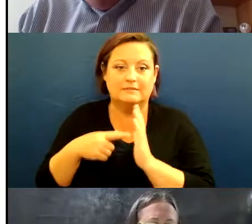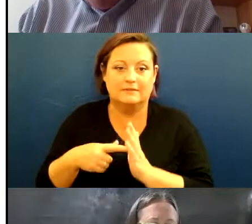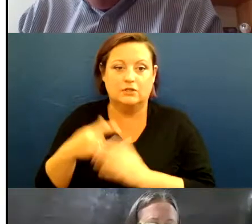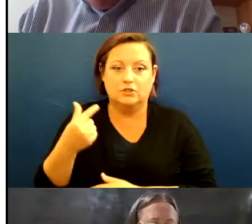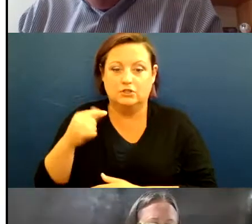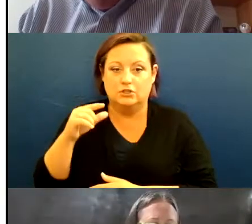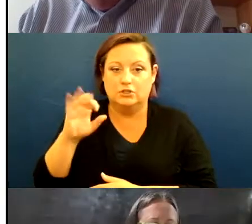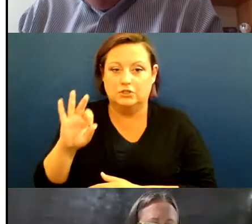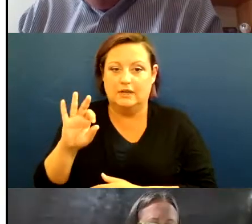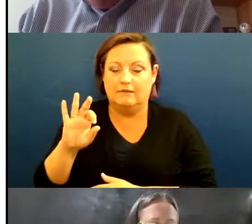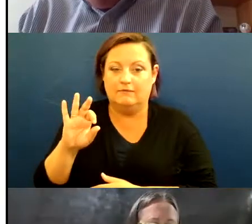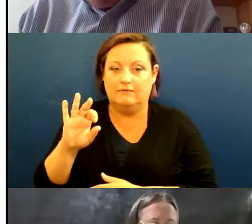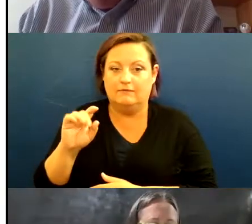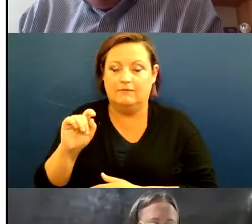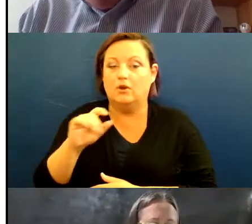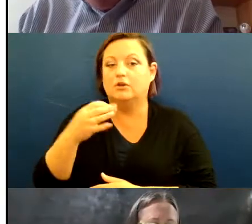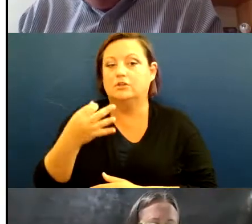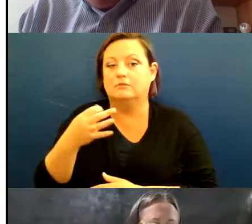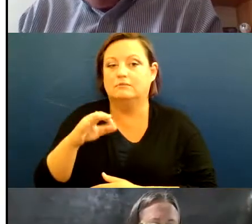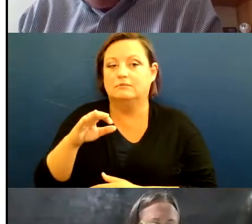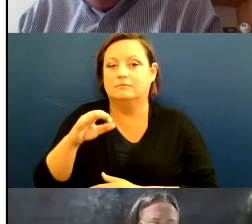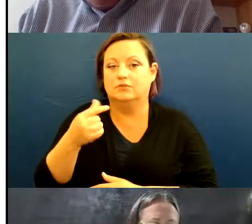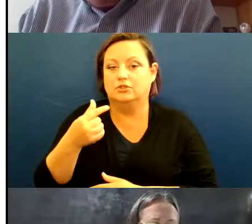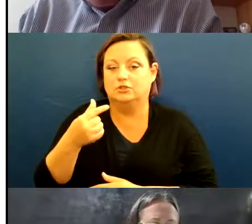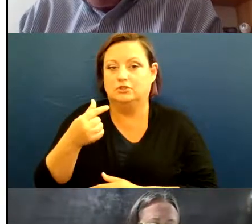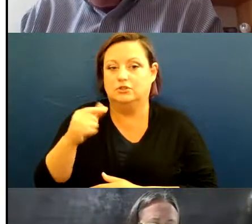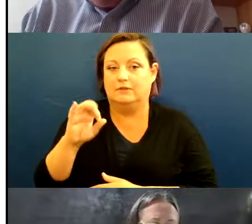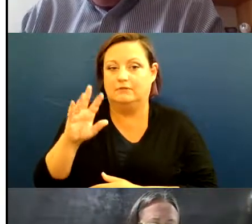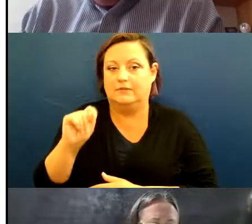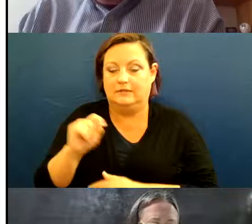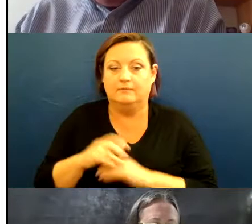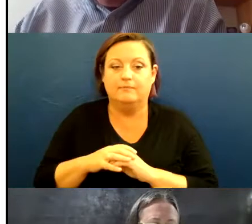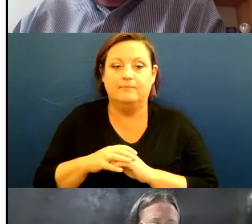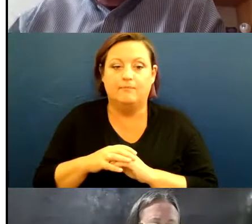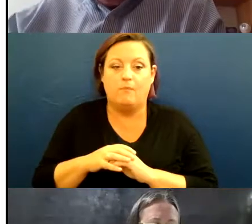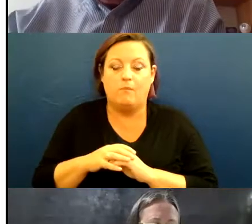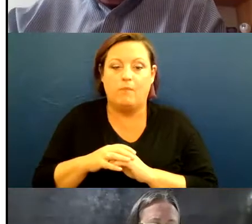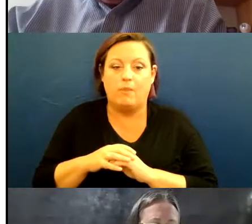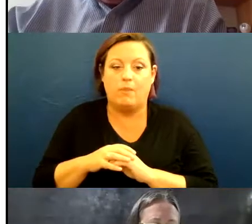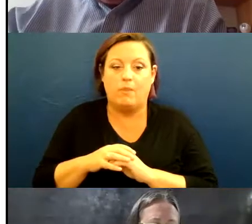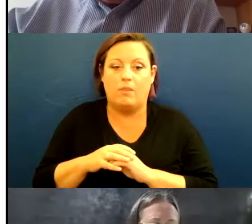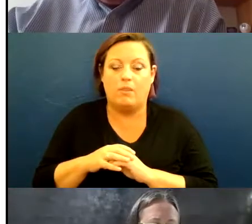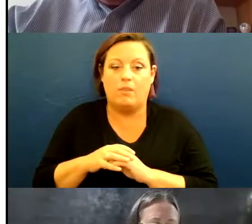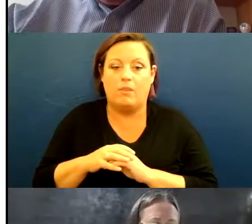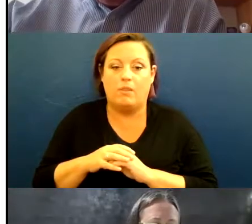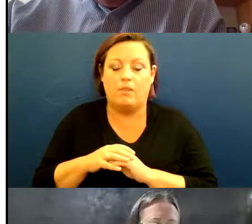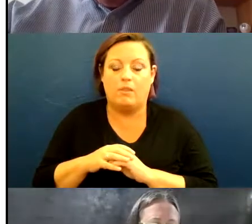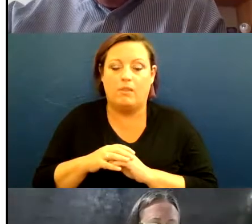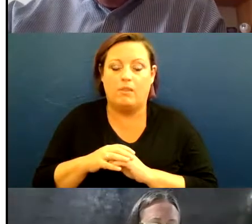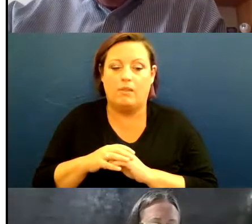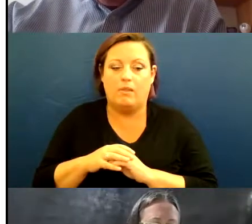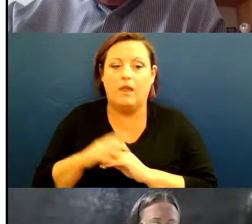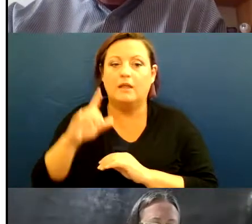transfect in the modified RNA encoding the enzyme that will then create